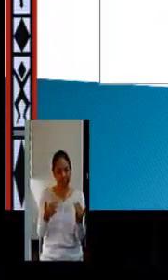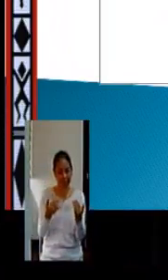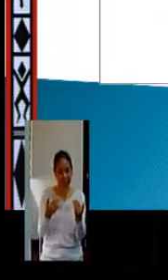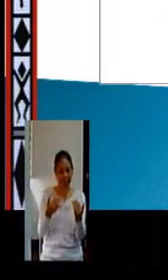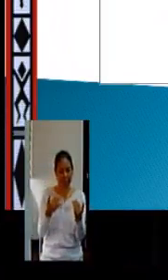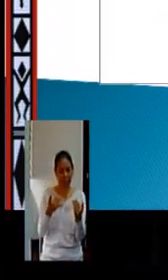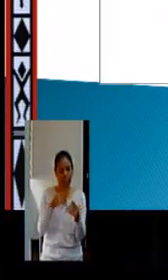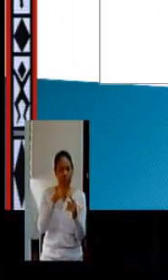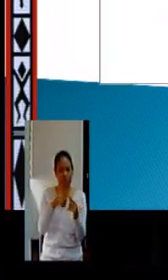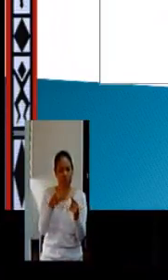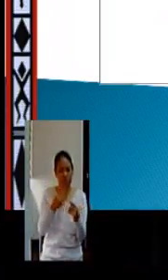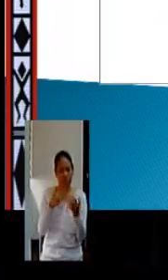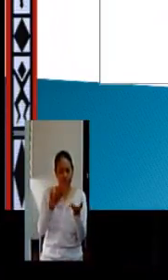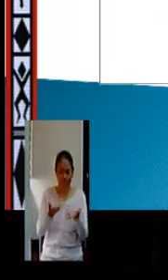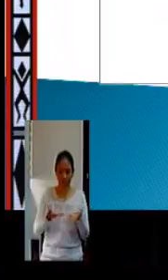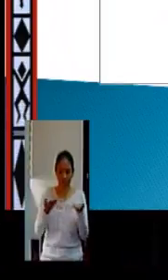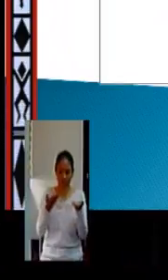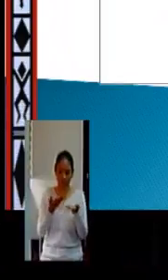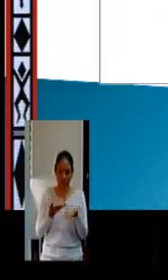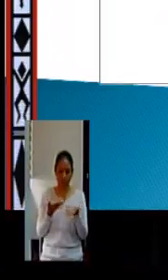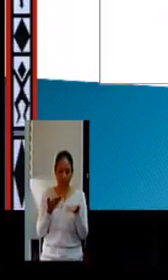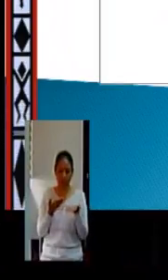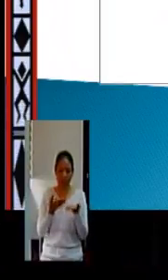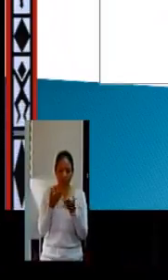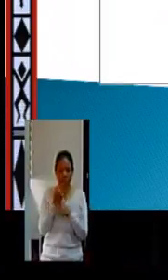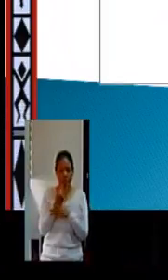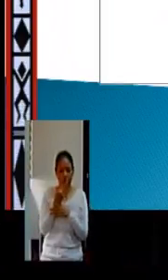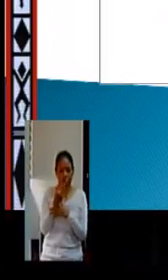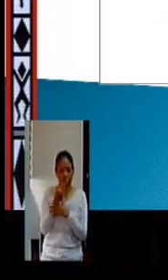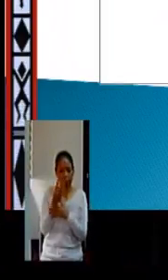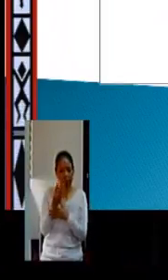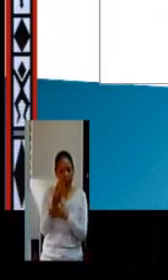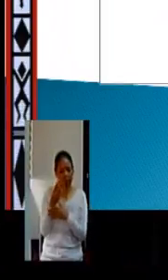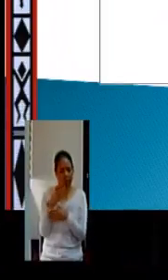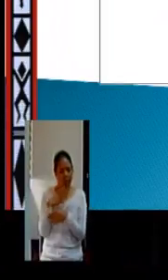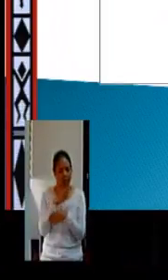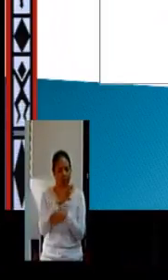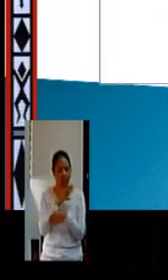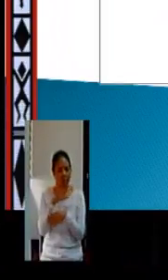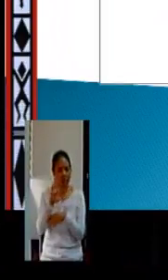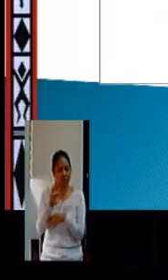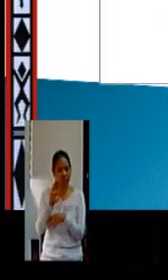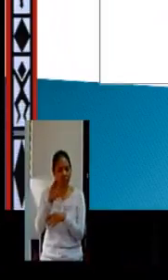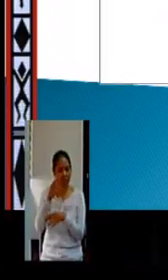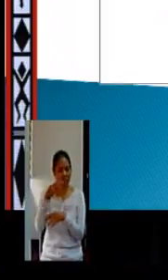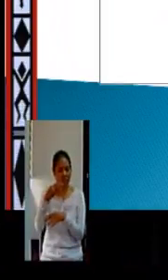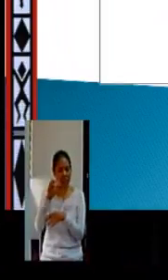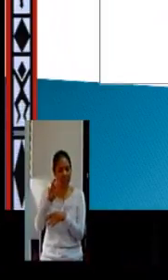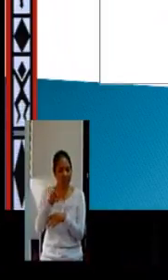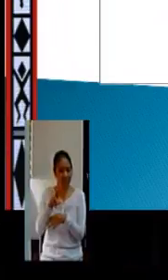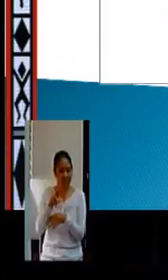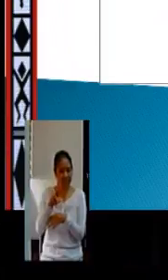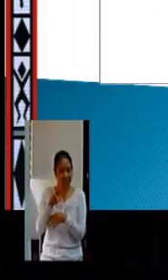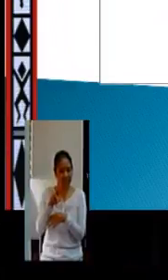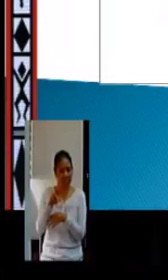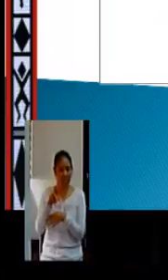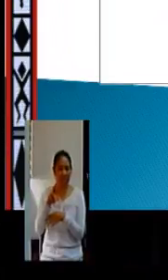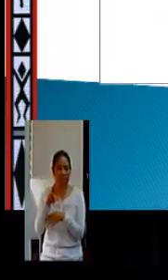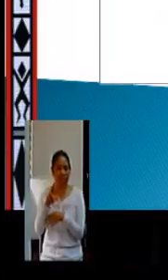when I am here, and I see that the Commission on Human Rights took cognizance of